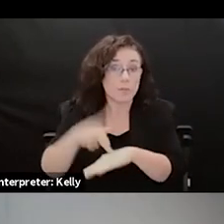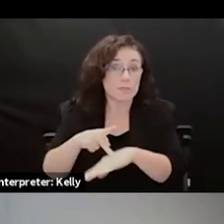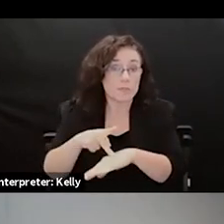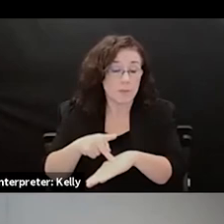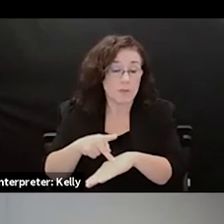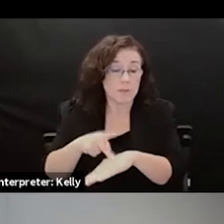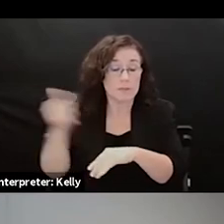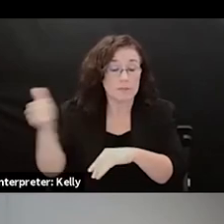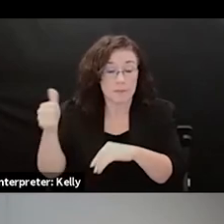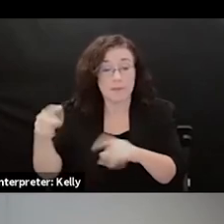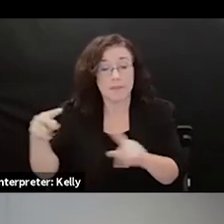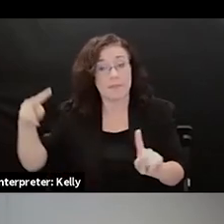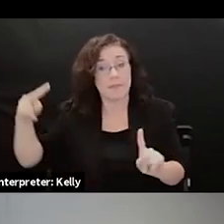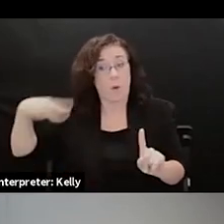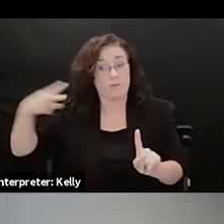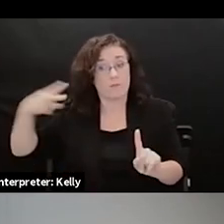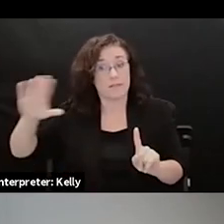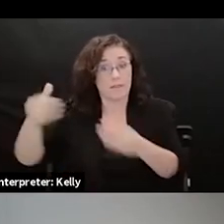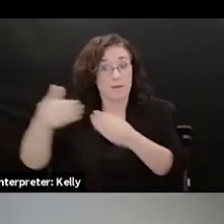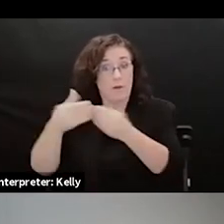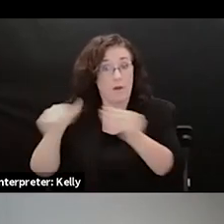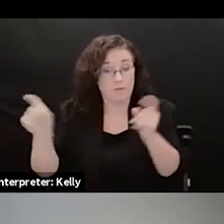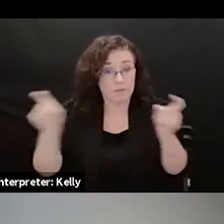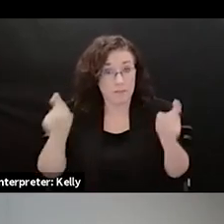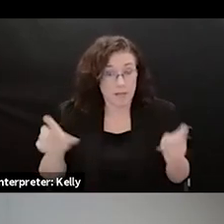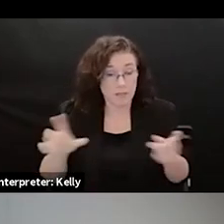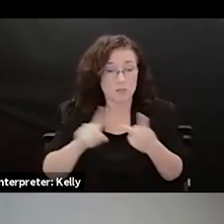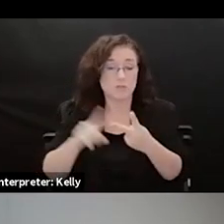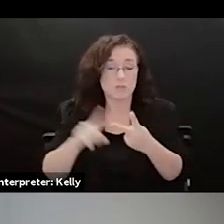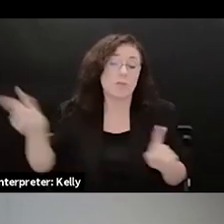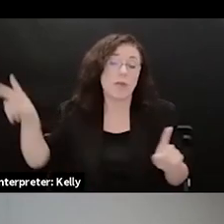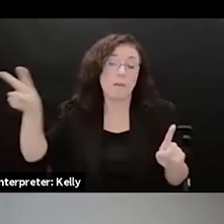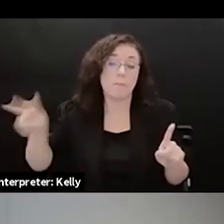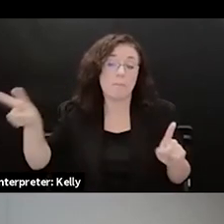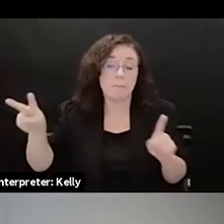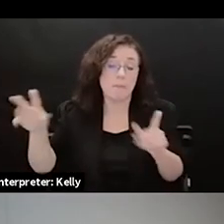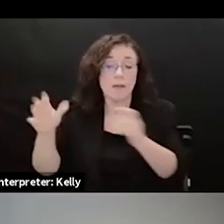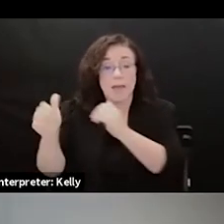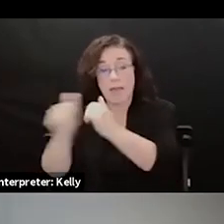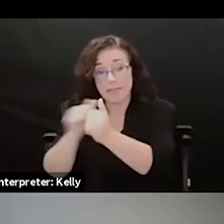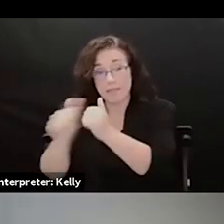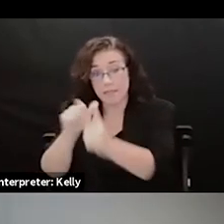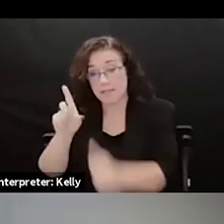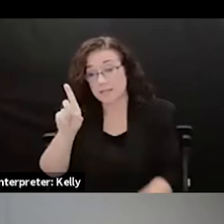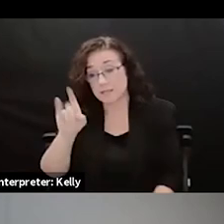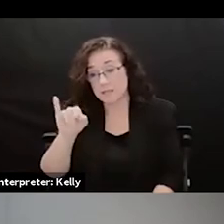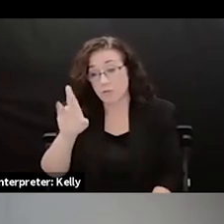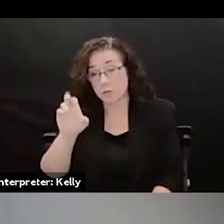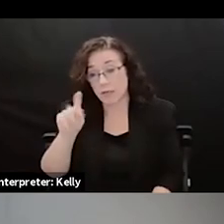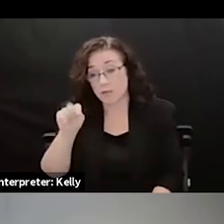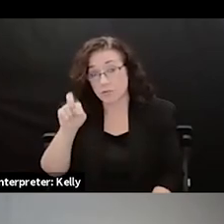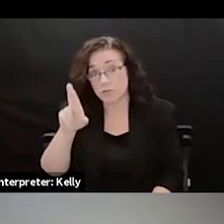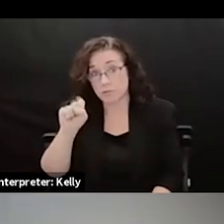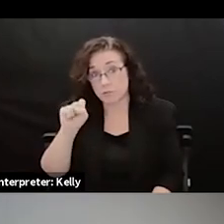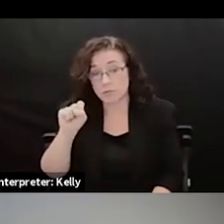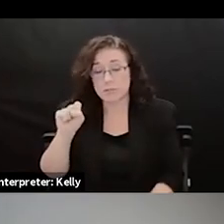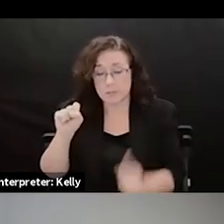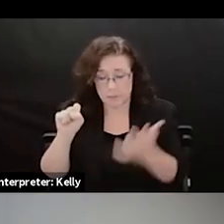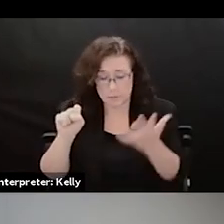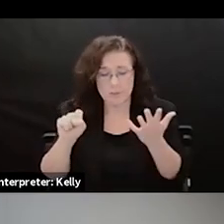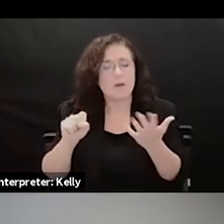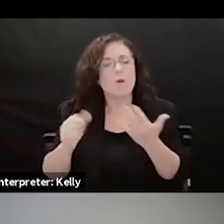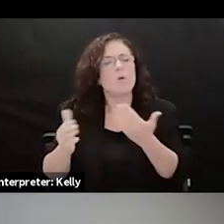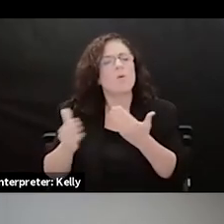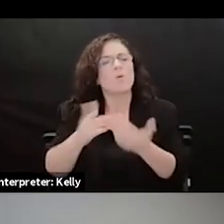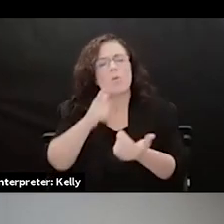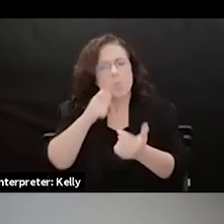office managers or athletic athletic directors or whomever is in charge of this specific asb